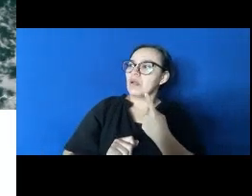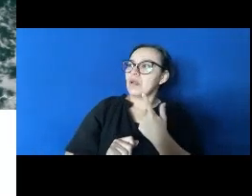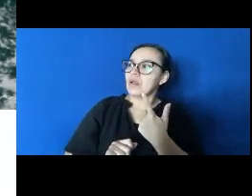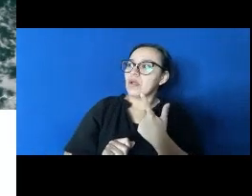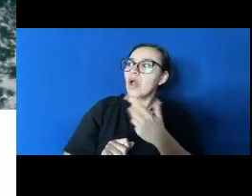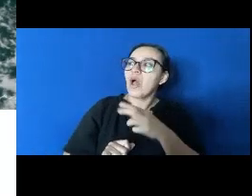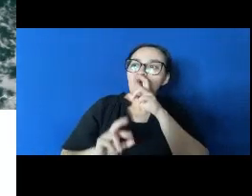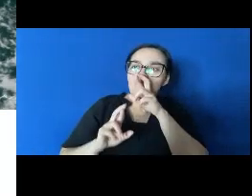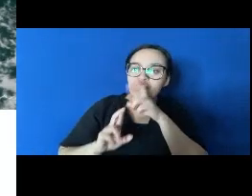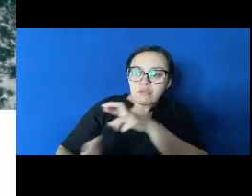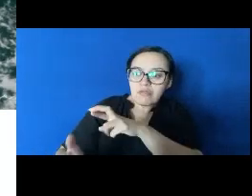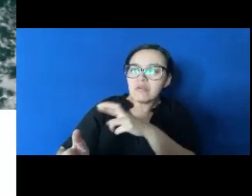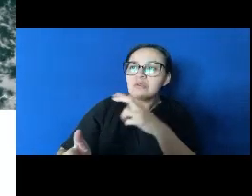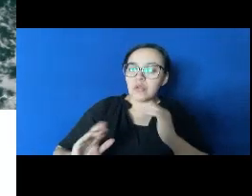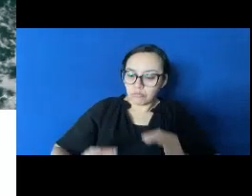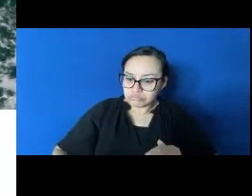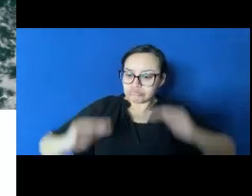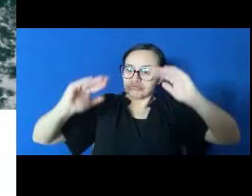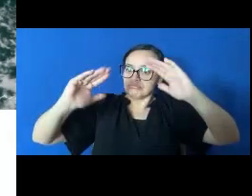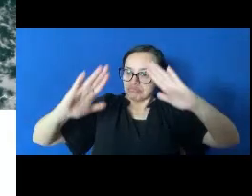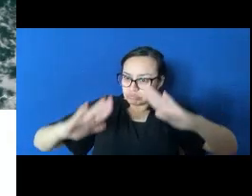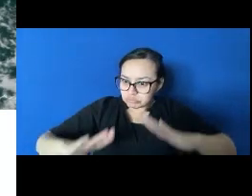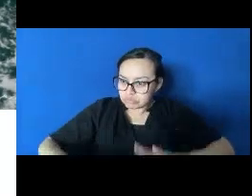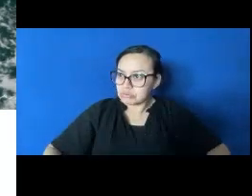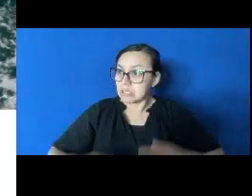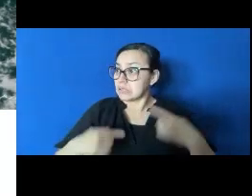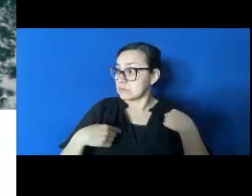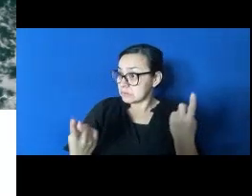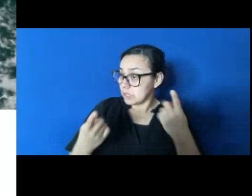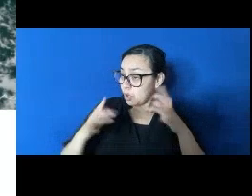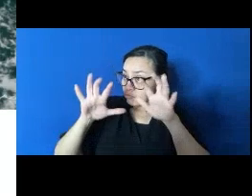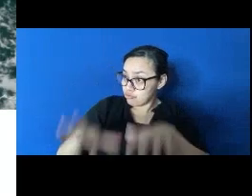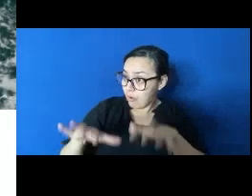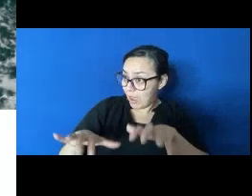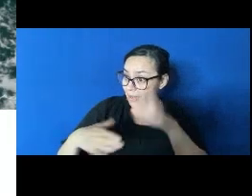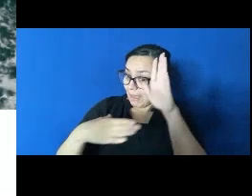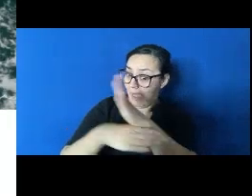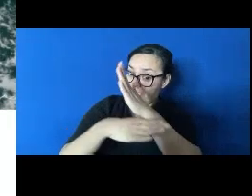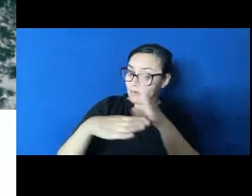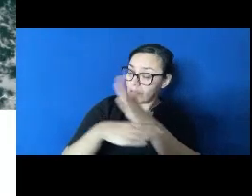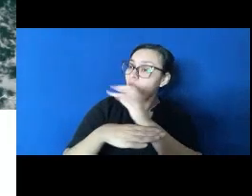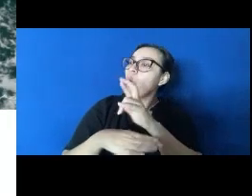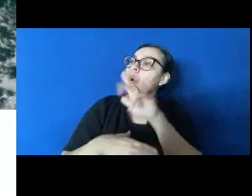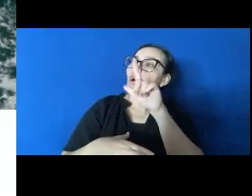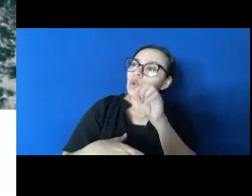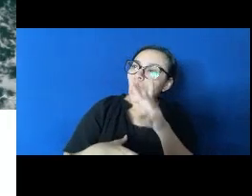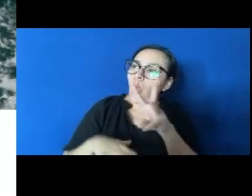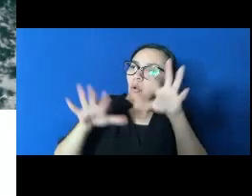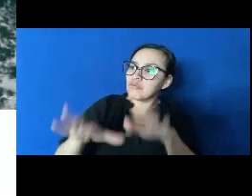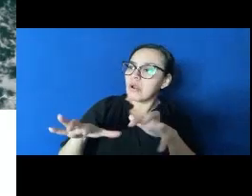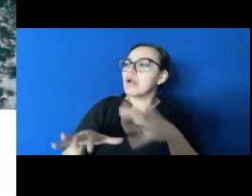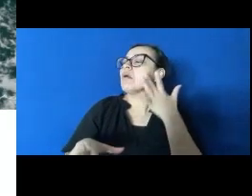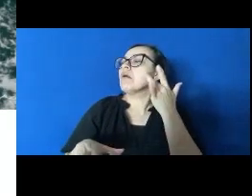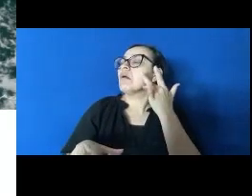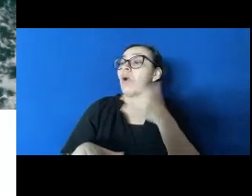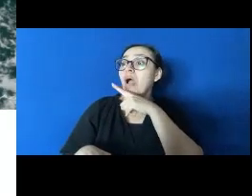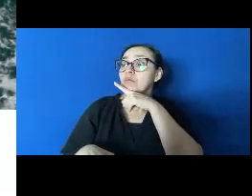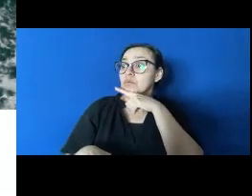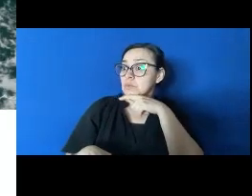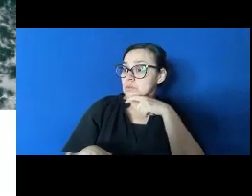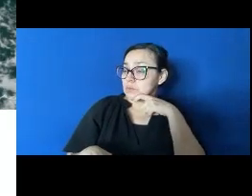levels of the reservoirs, the state of the rivers, if we have had less or more rainfall,